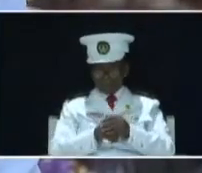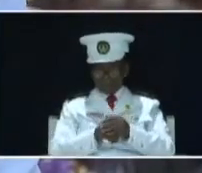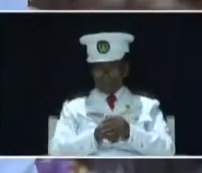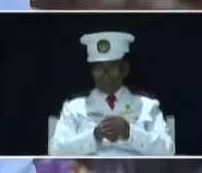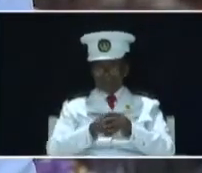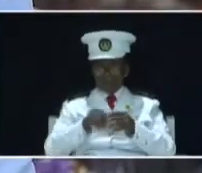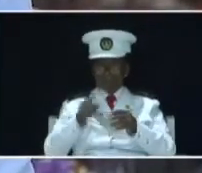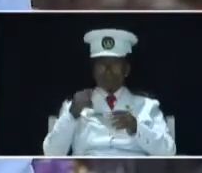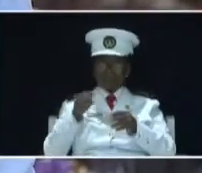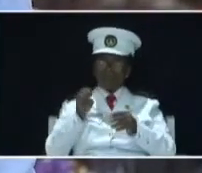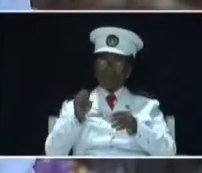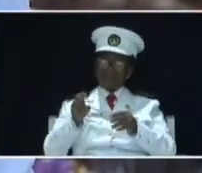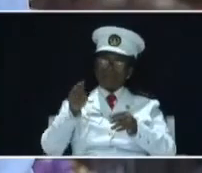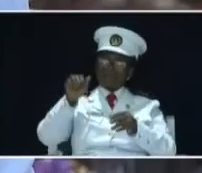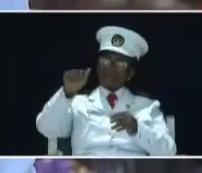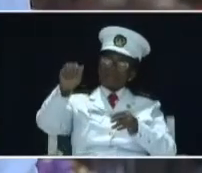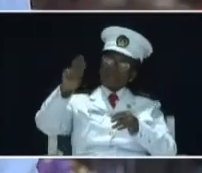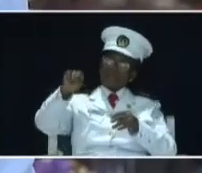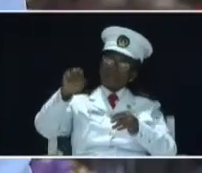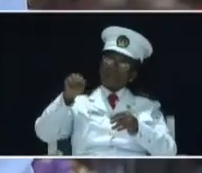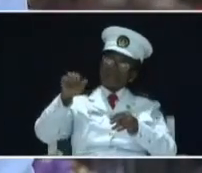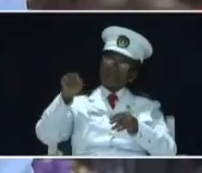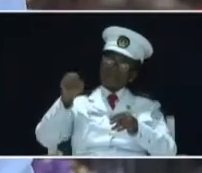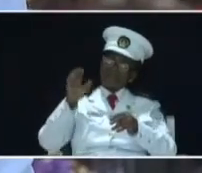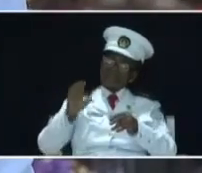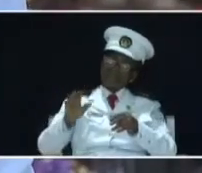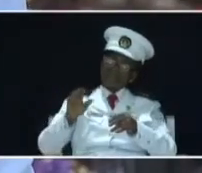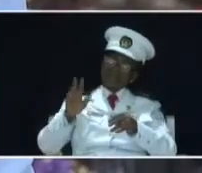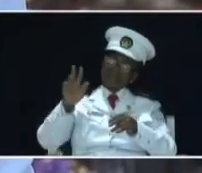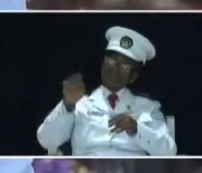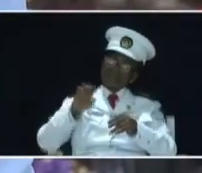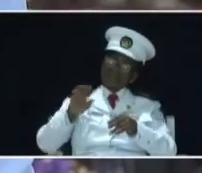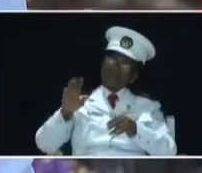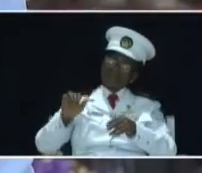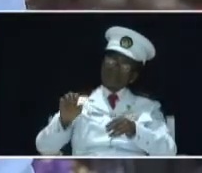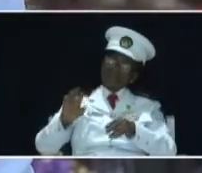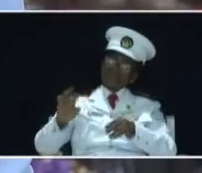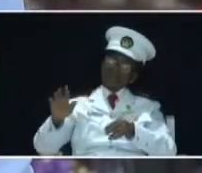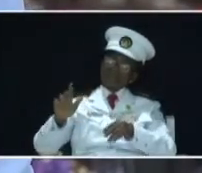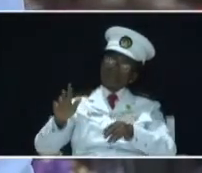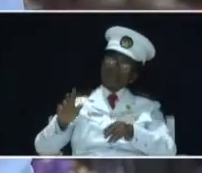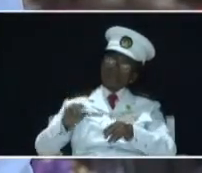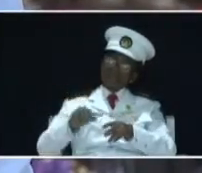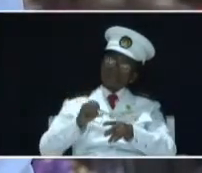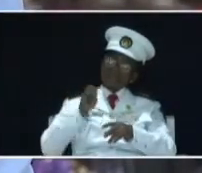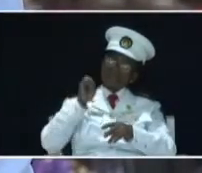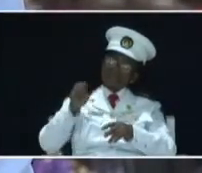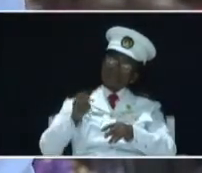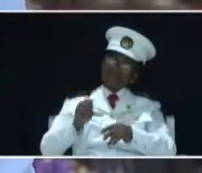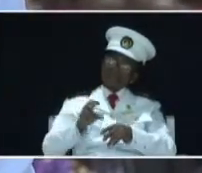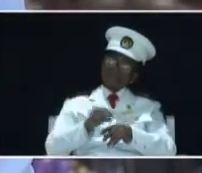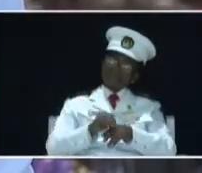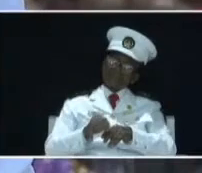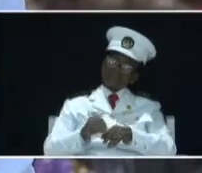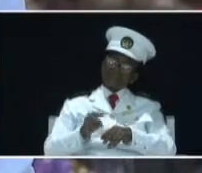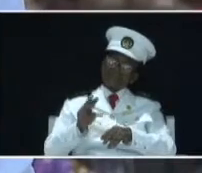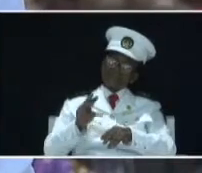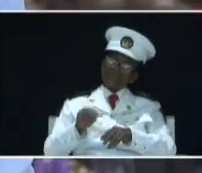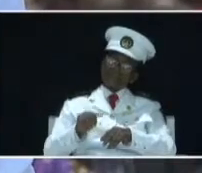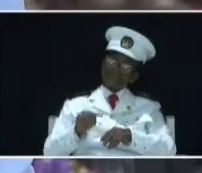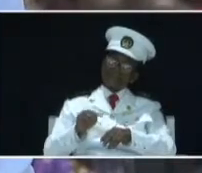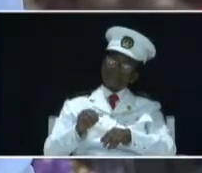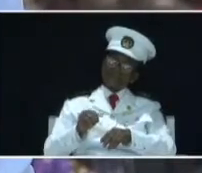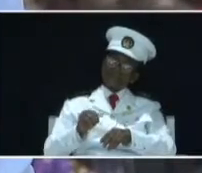3. Two can't walk together except they be agreed. We can't be in the